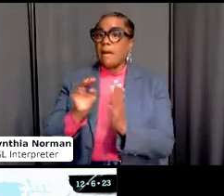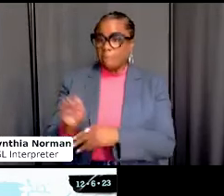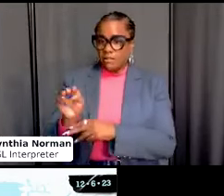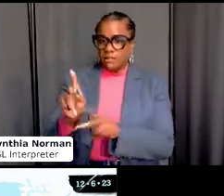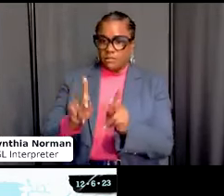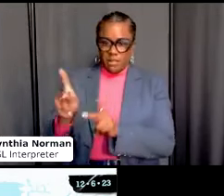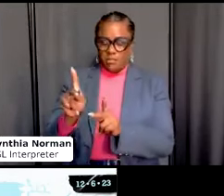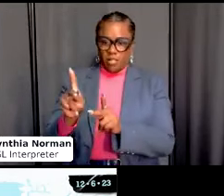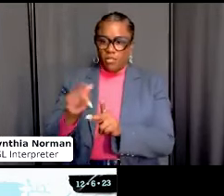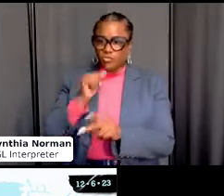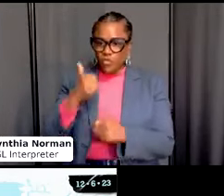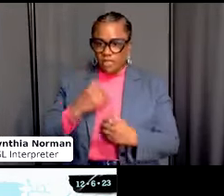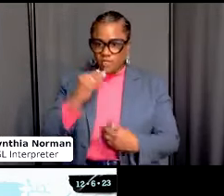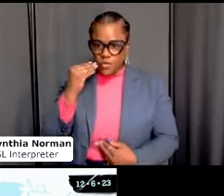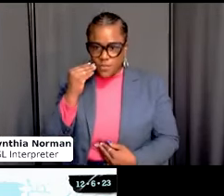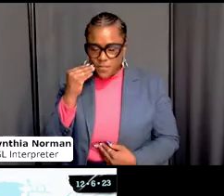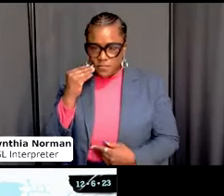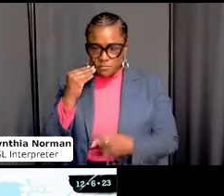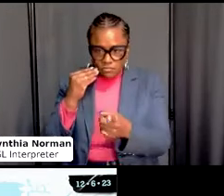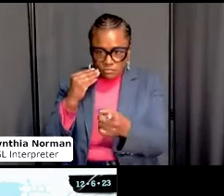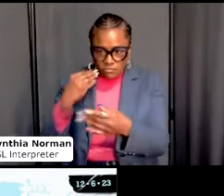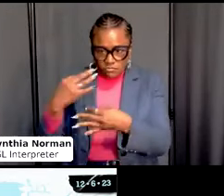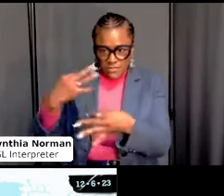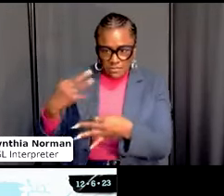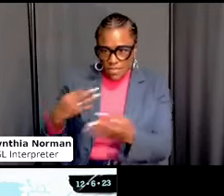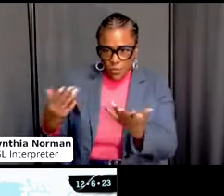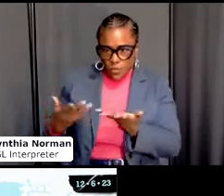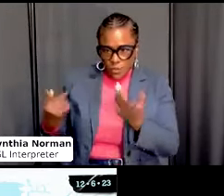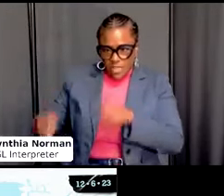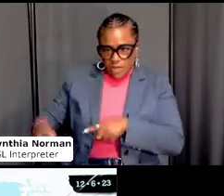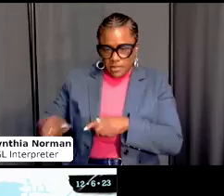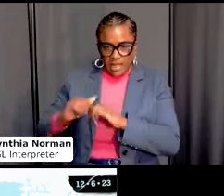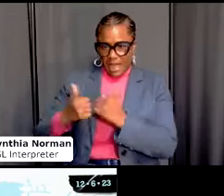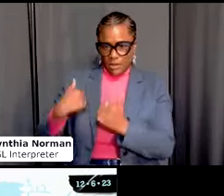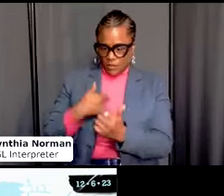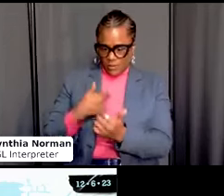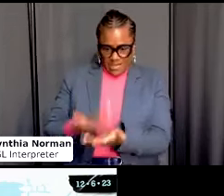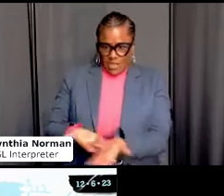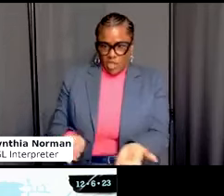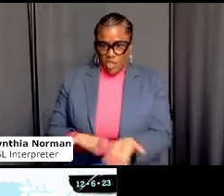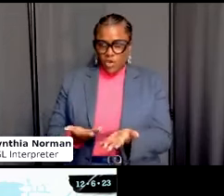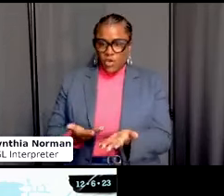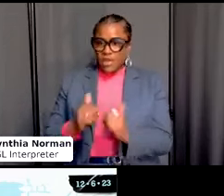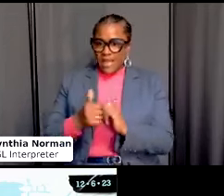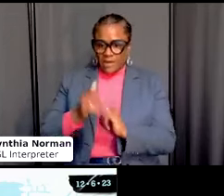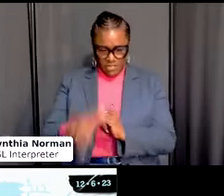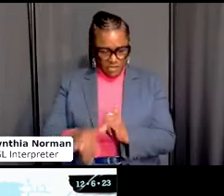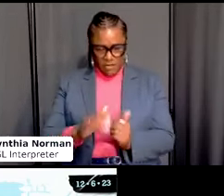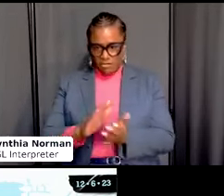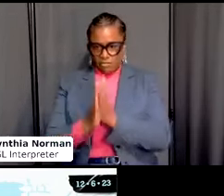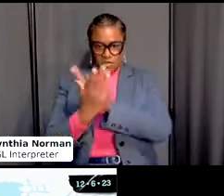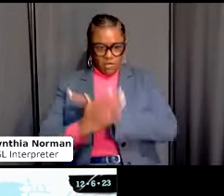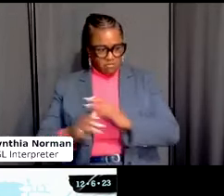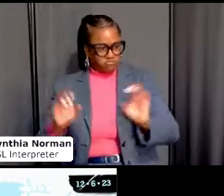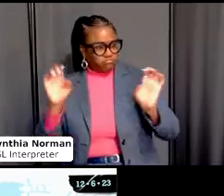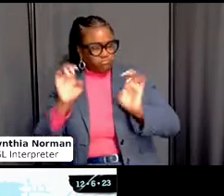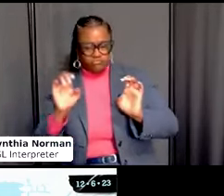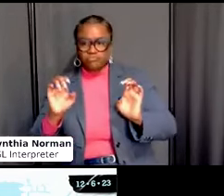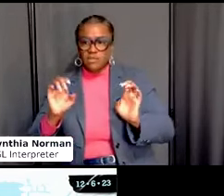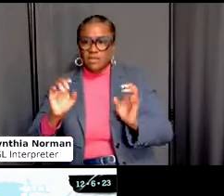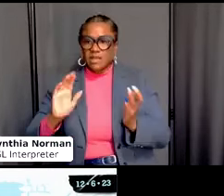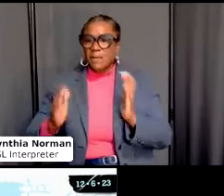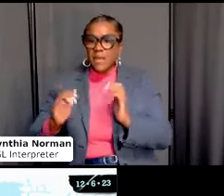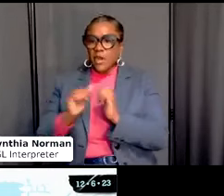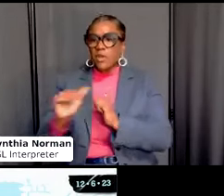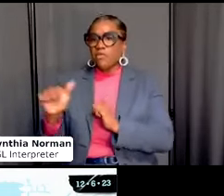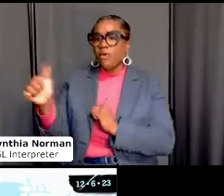short, can you break down what is going on? How do we get here? How does the scale of this humanitarian crisis compare to other